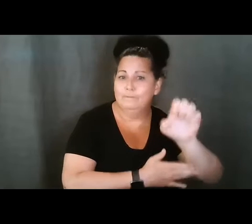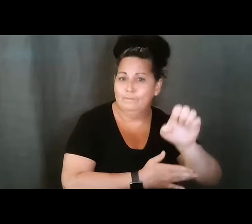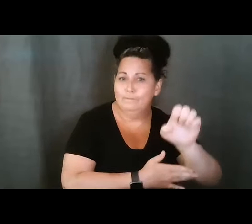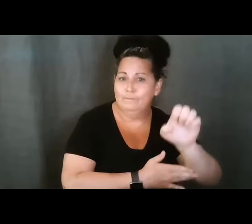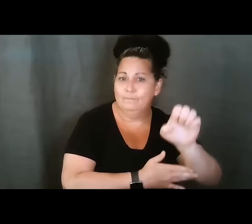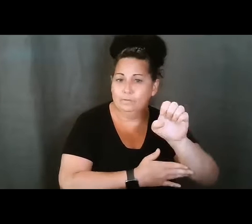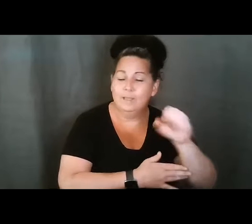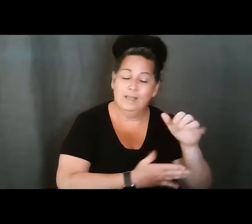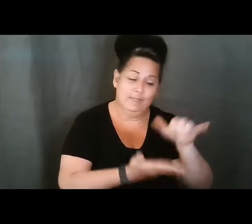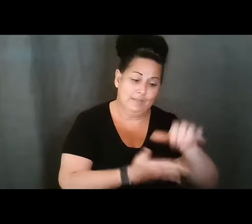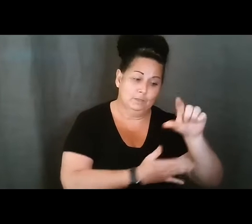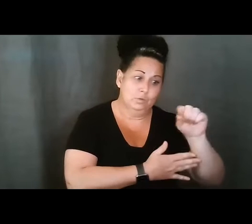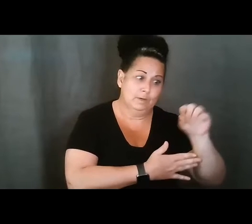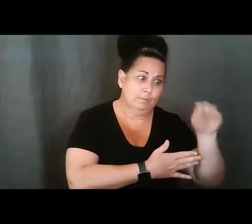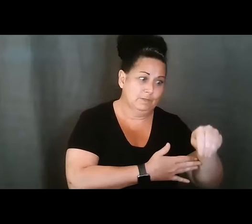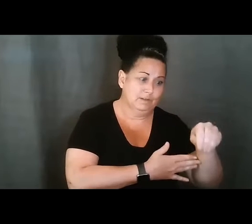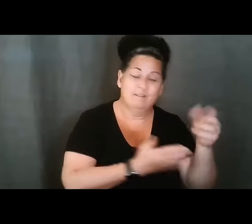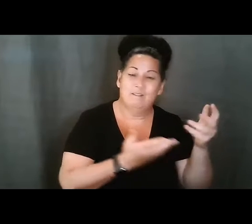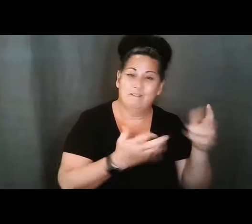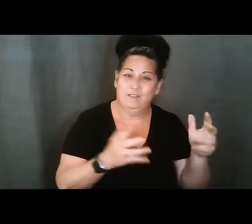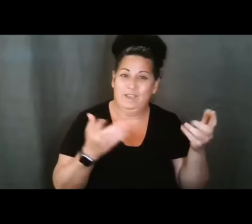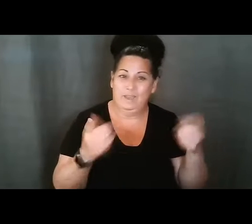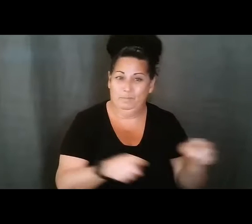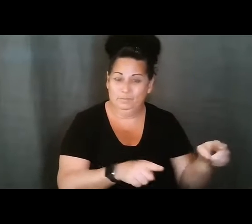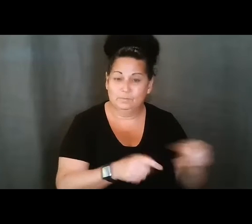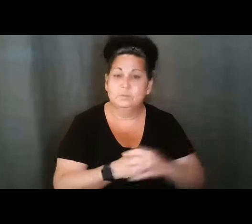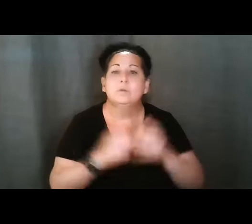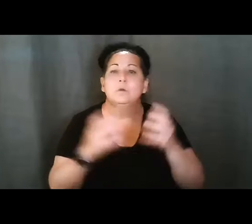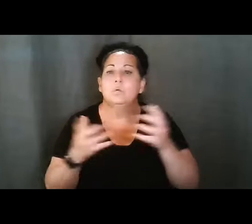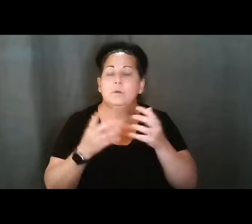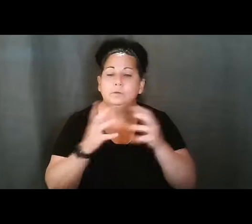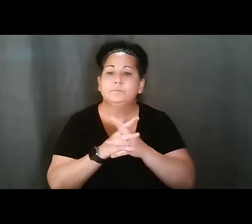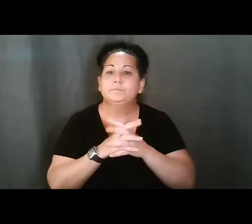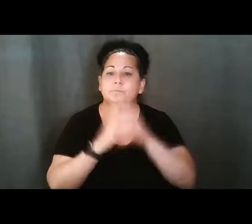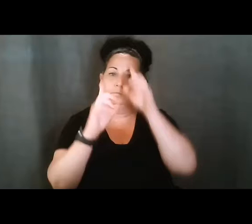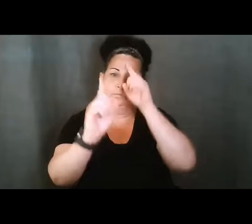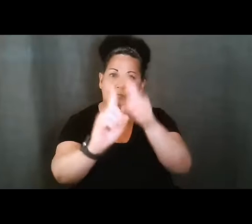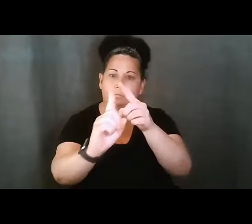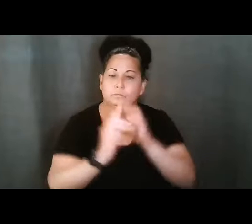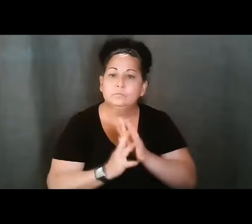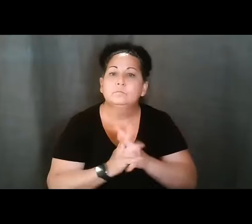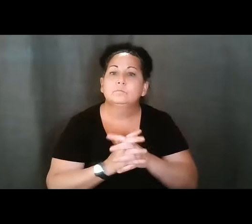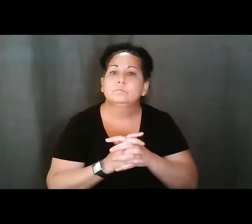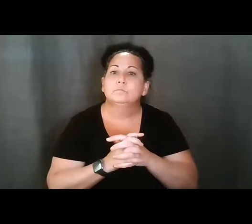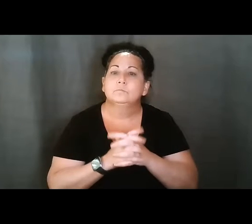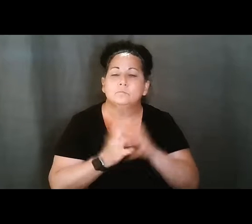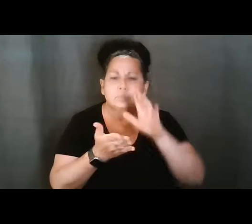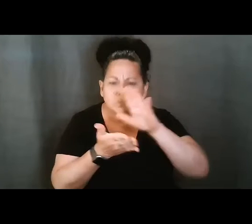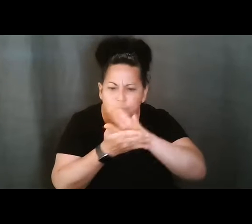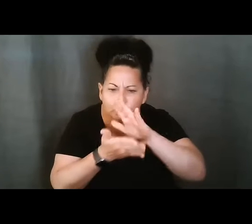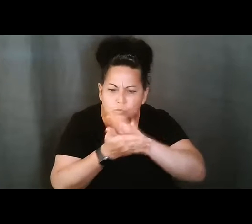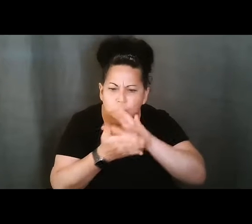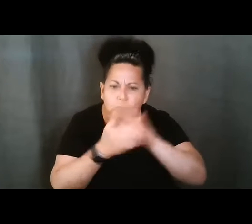what has already taken place. Some of the goals that we have, we want to improve the school culture and climate